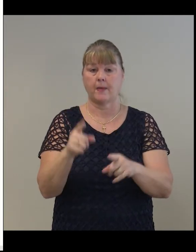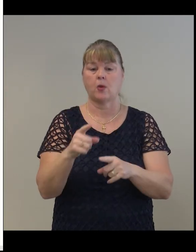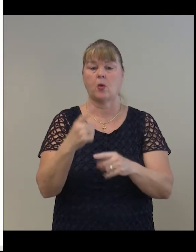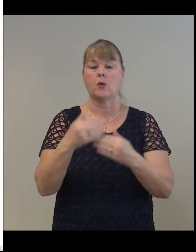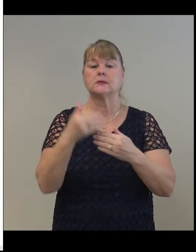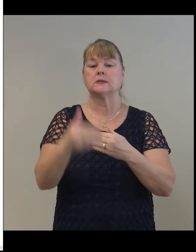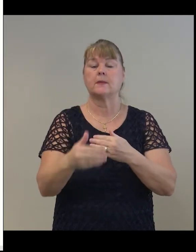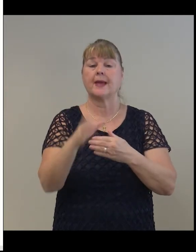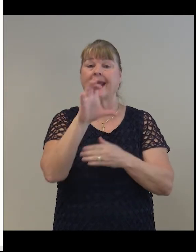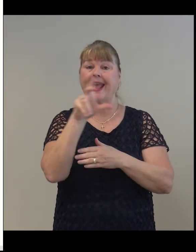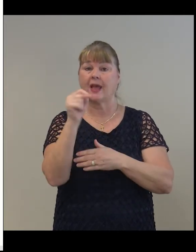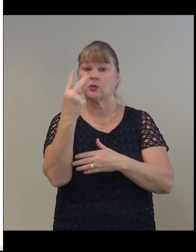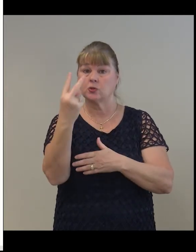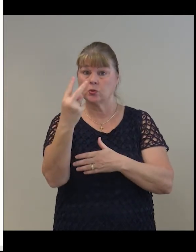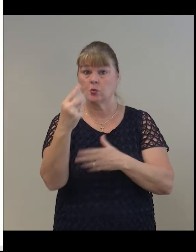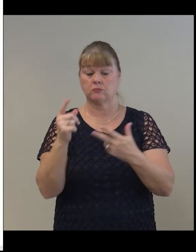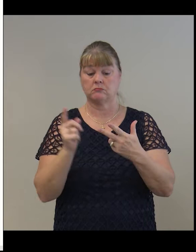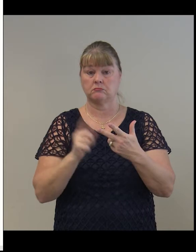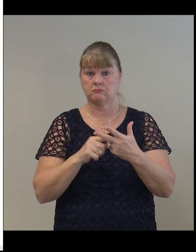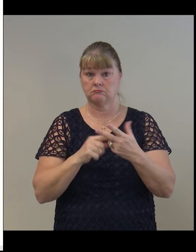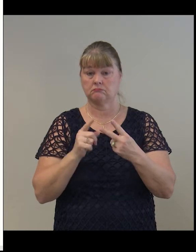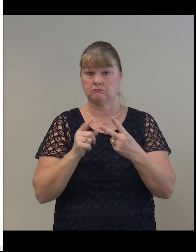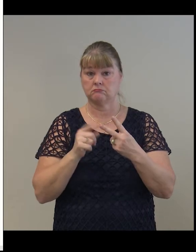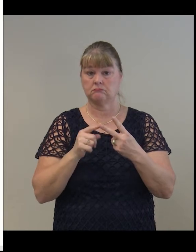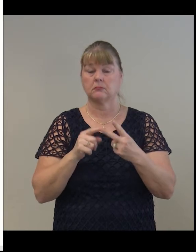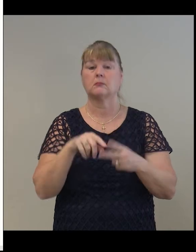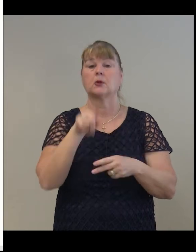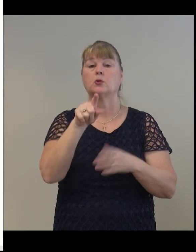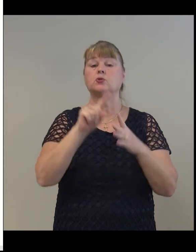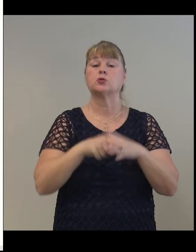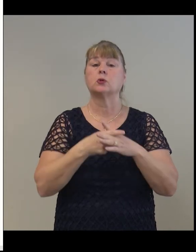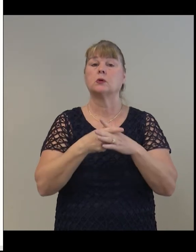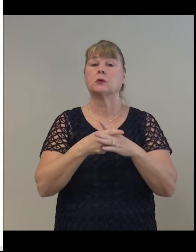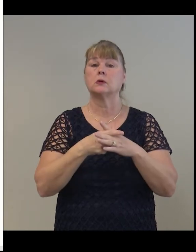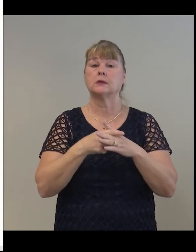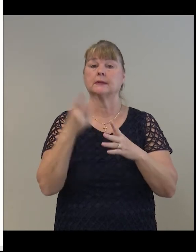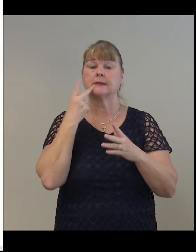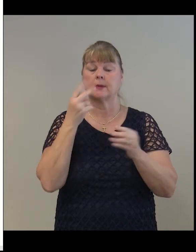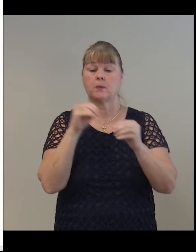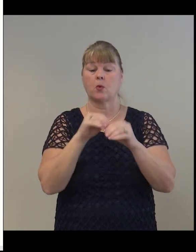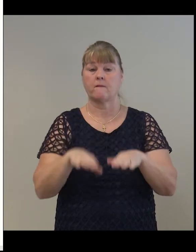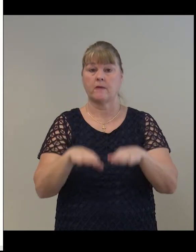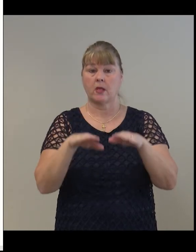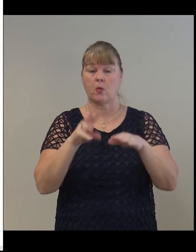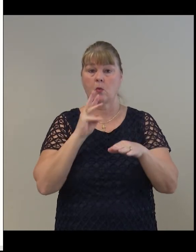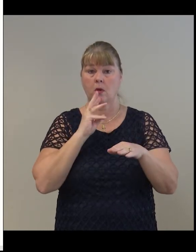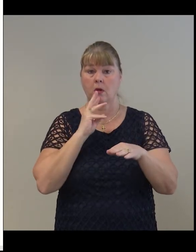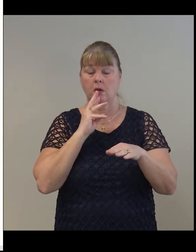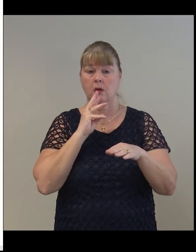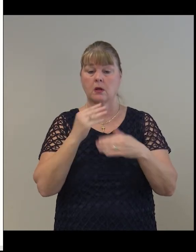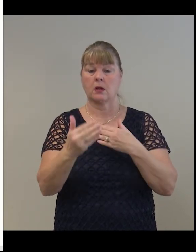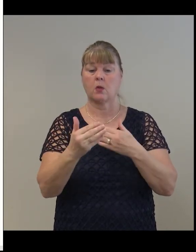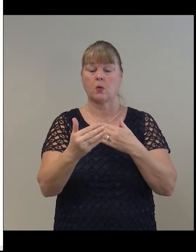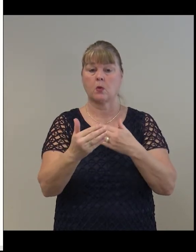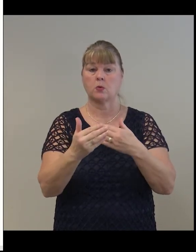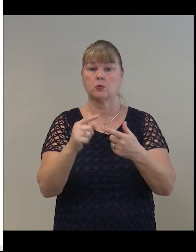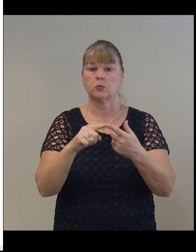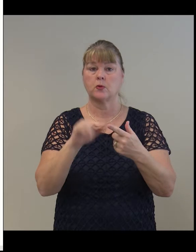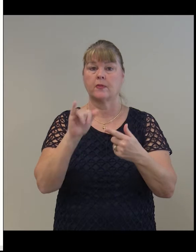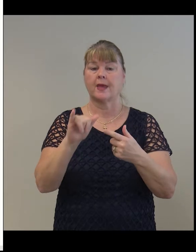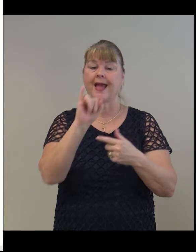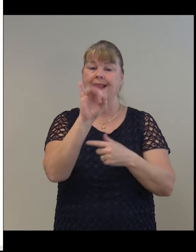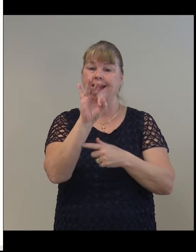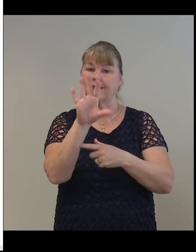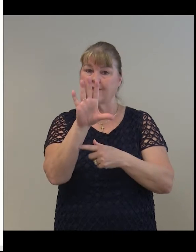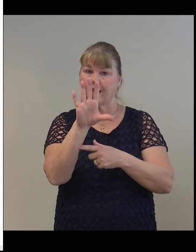fill in more. You're getting closer to that I-95 line. You're creeping a little bit closer to